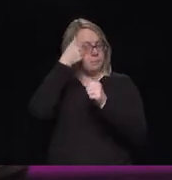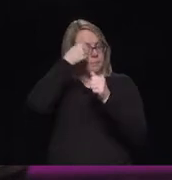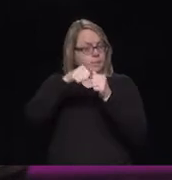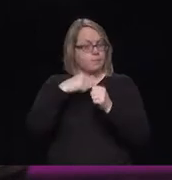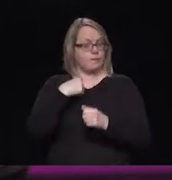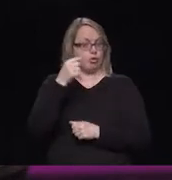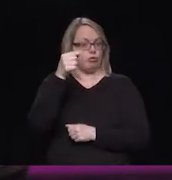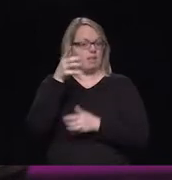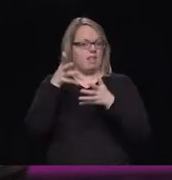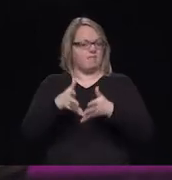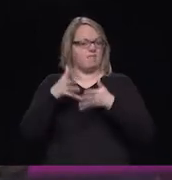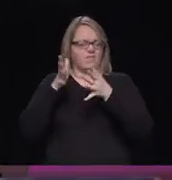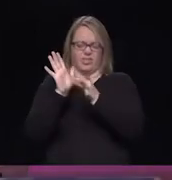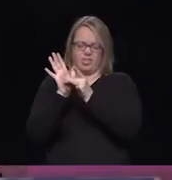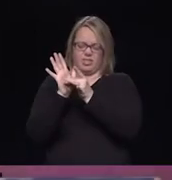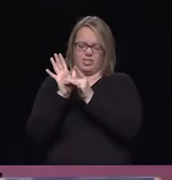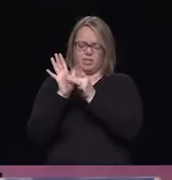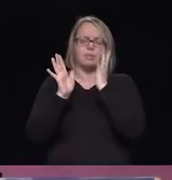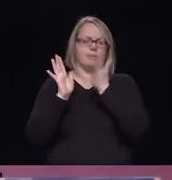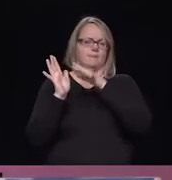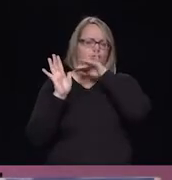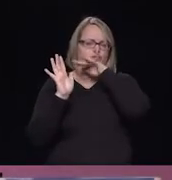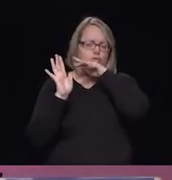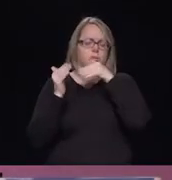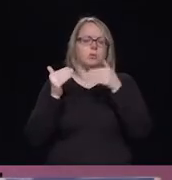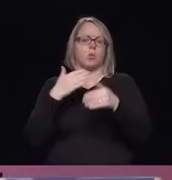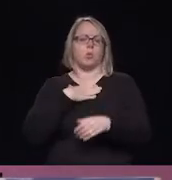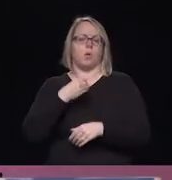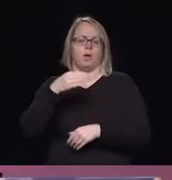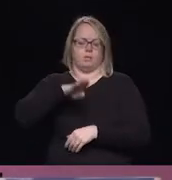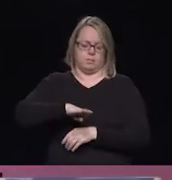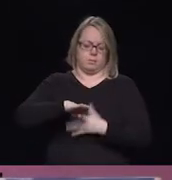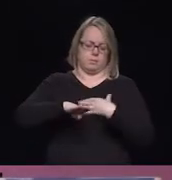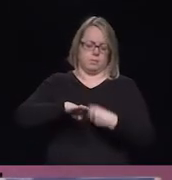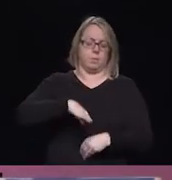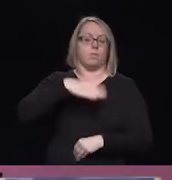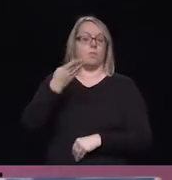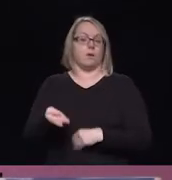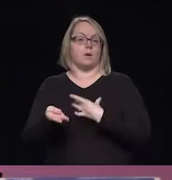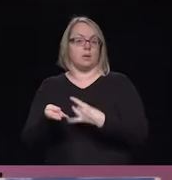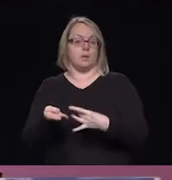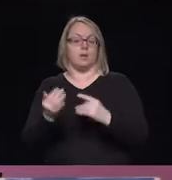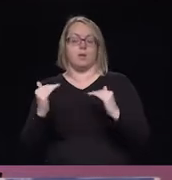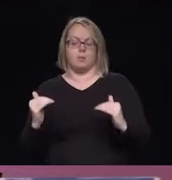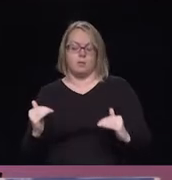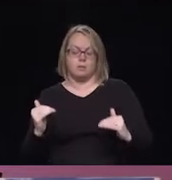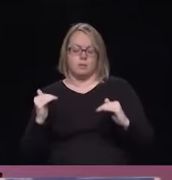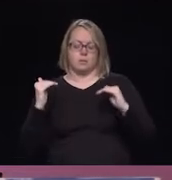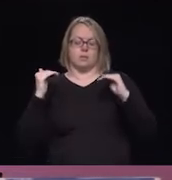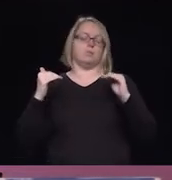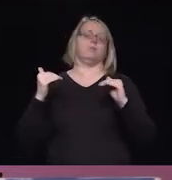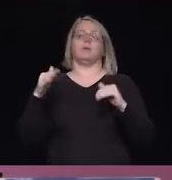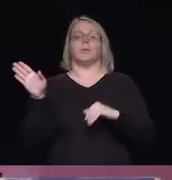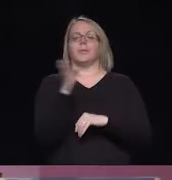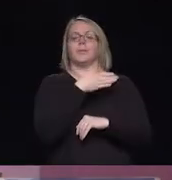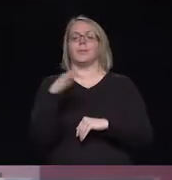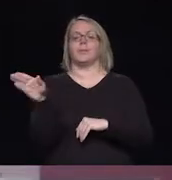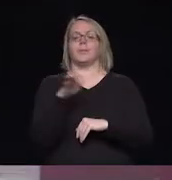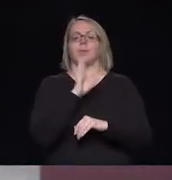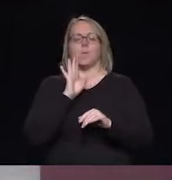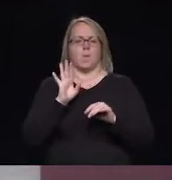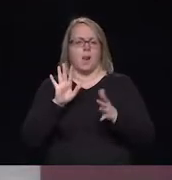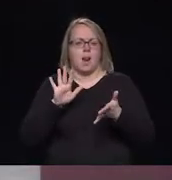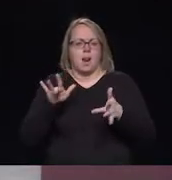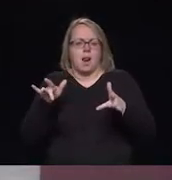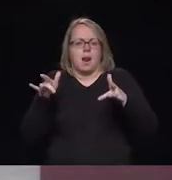There's plenty of green left over. And you go back and forth. Again, make sure you overlap about